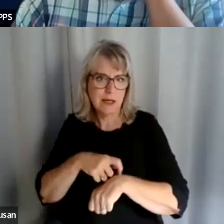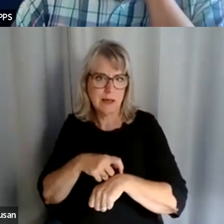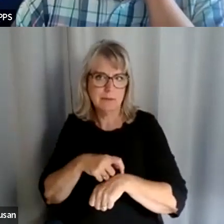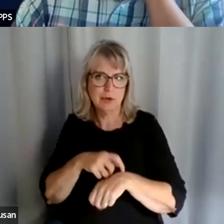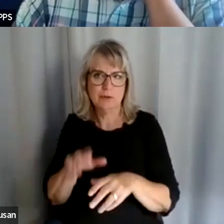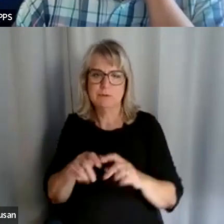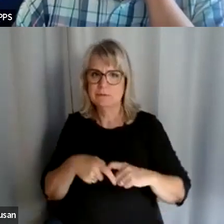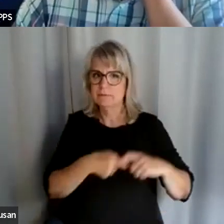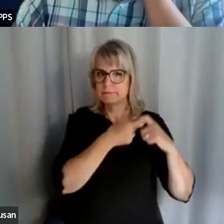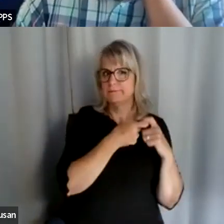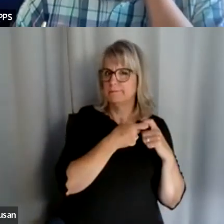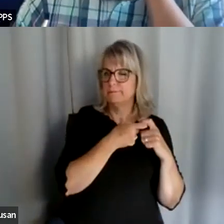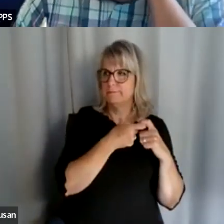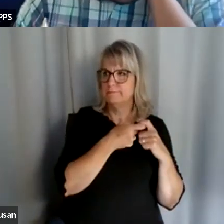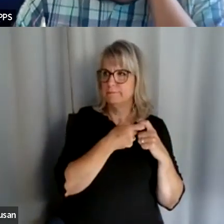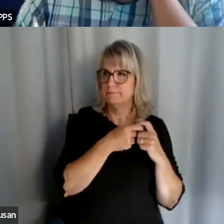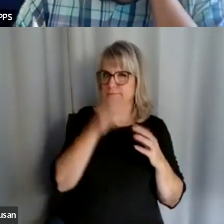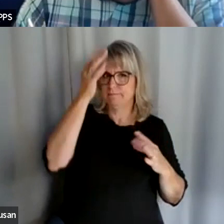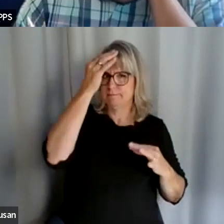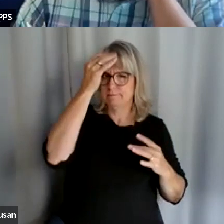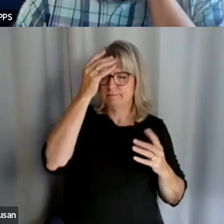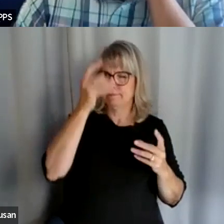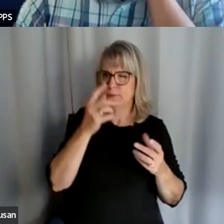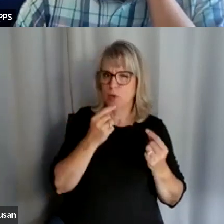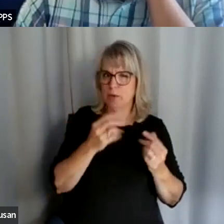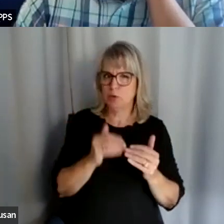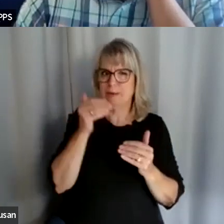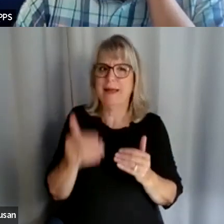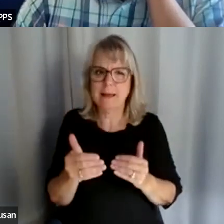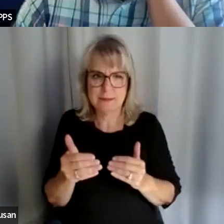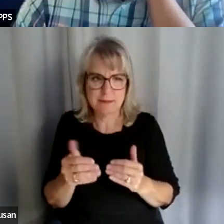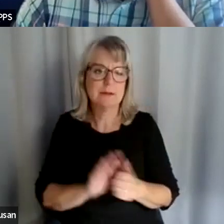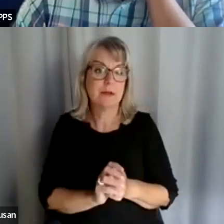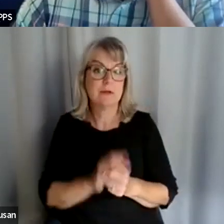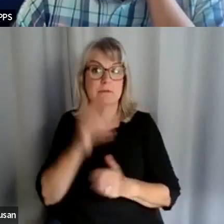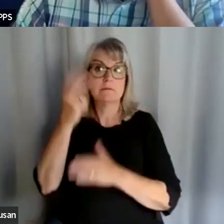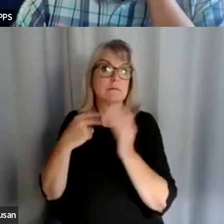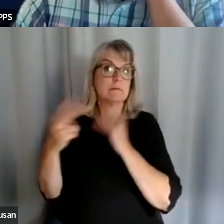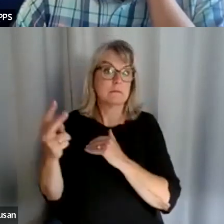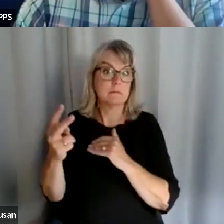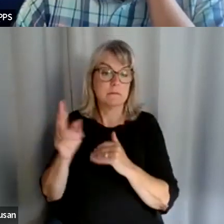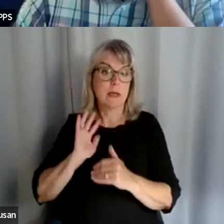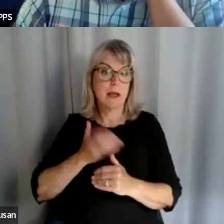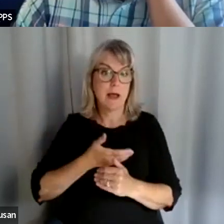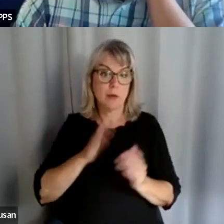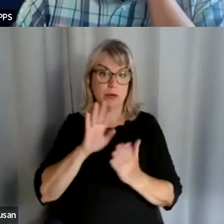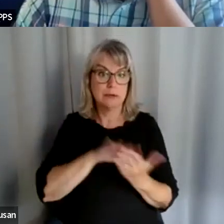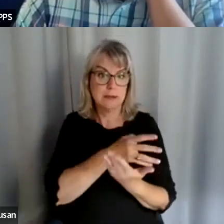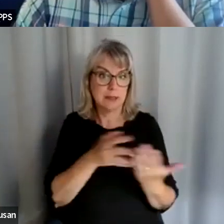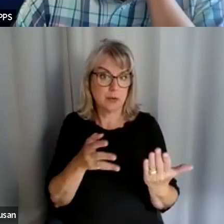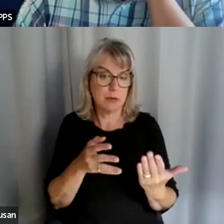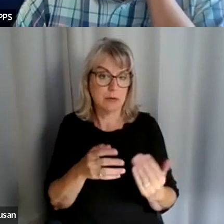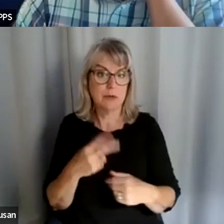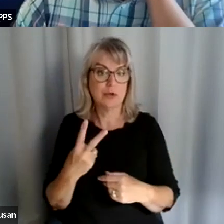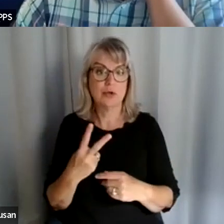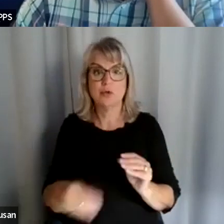okay, what are the next steps related to that group? Forecasting ahead, we have scheduled two